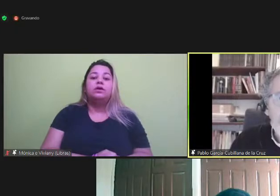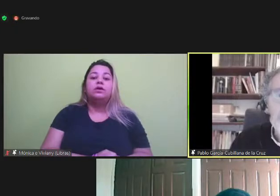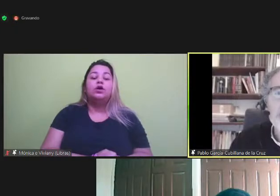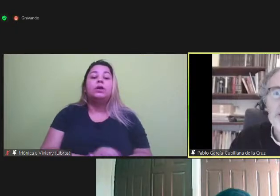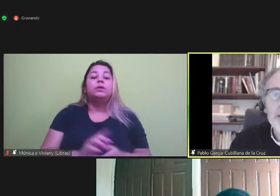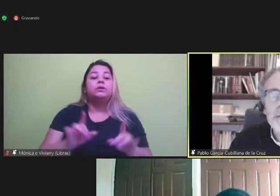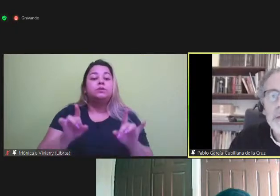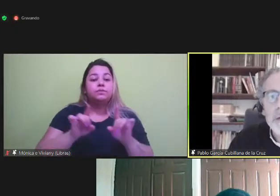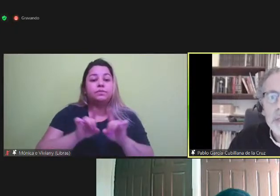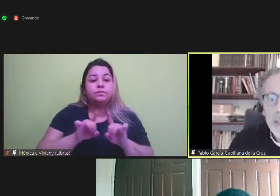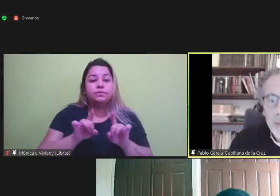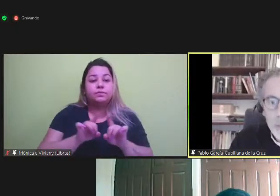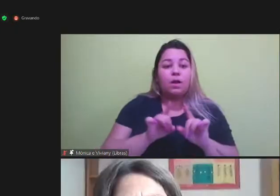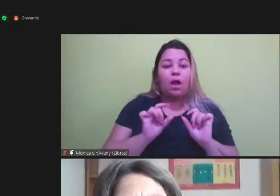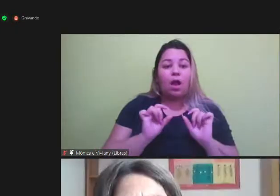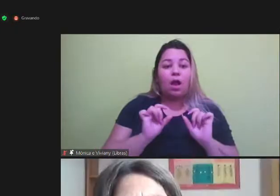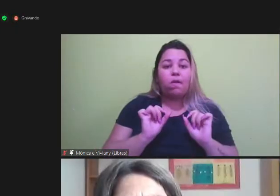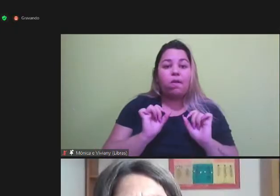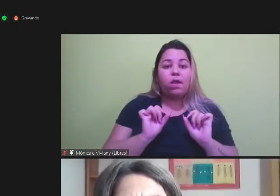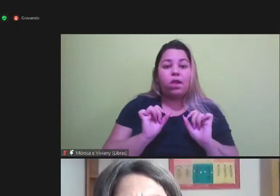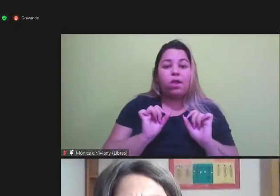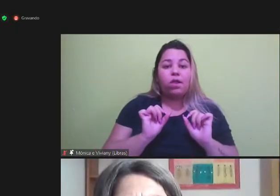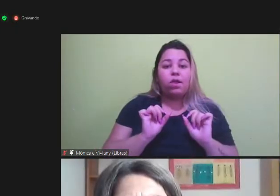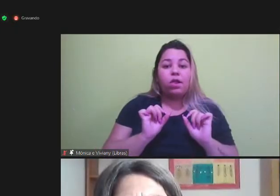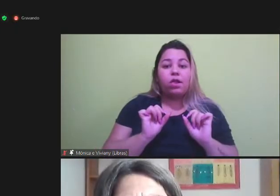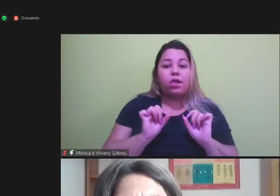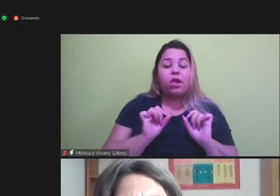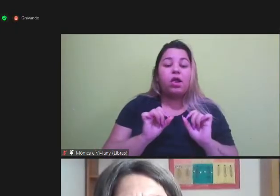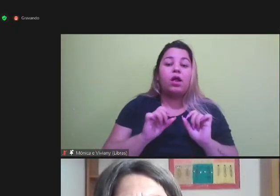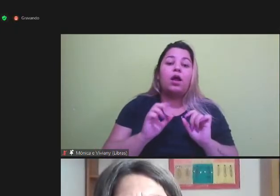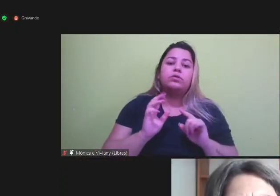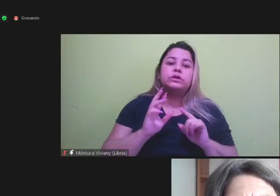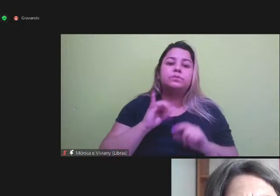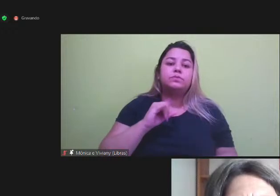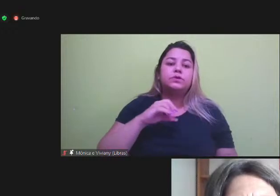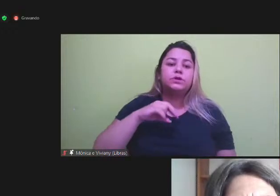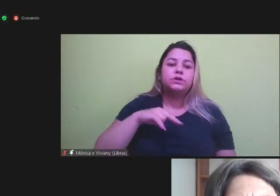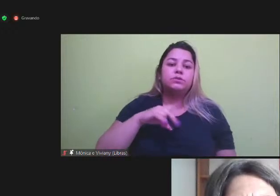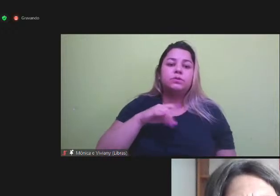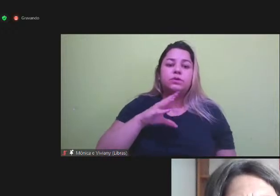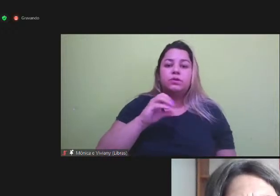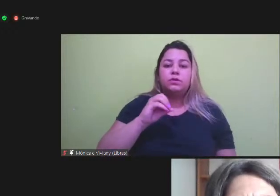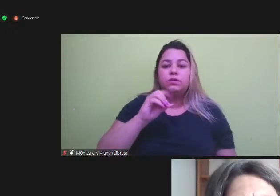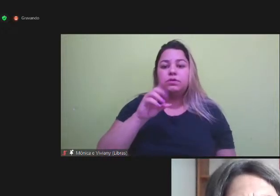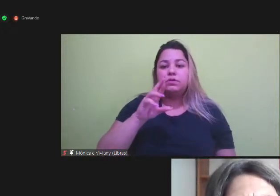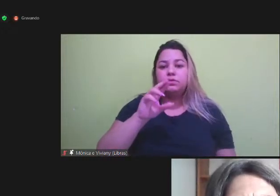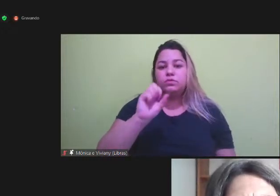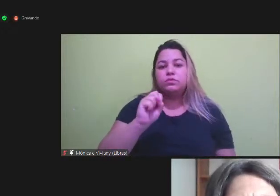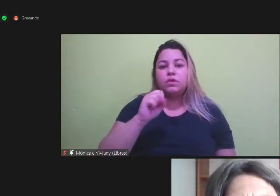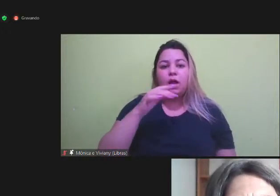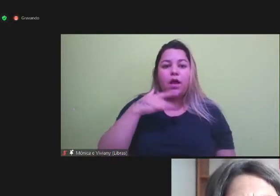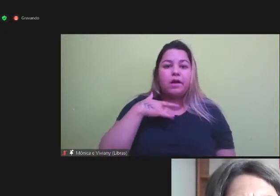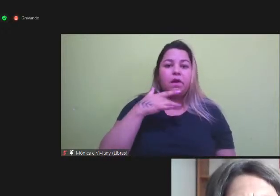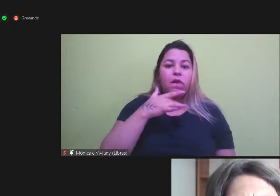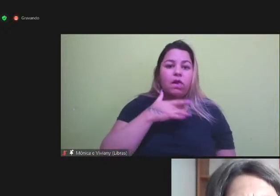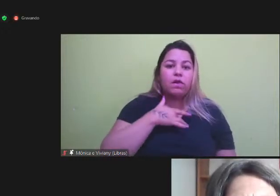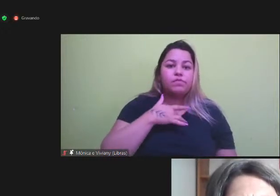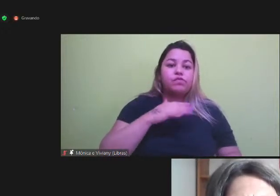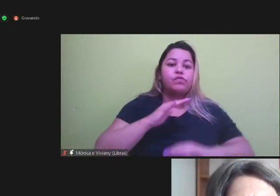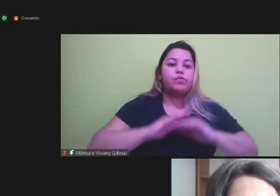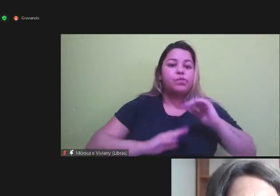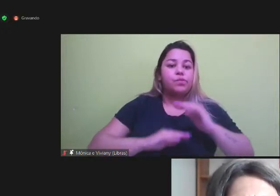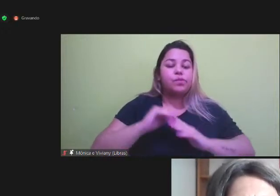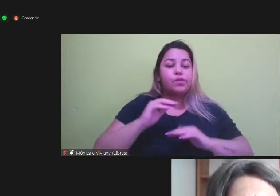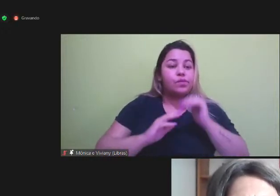So thank you very much. In relation to the indicators of results in health from